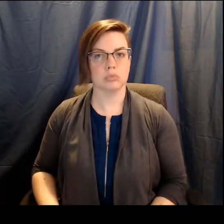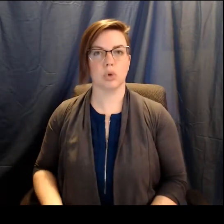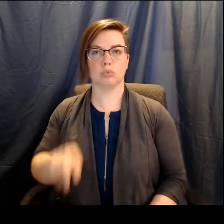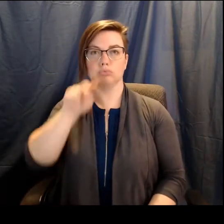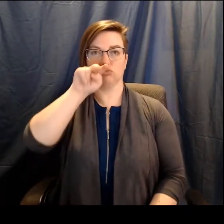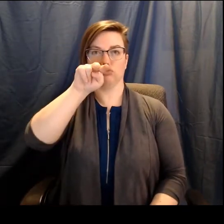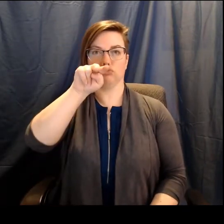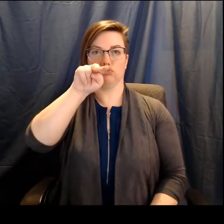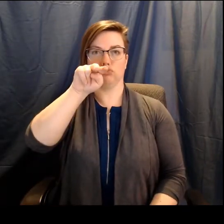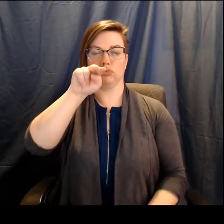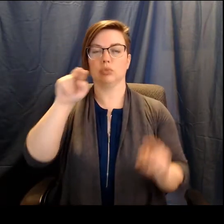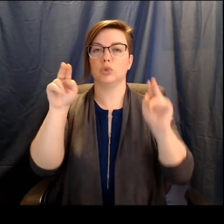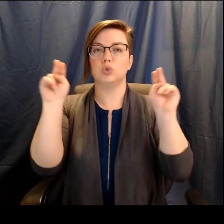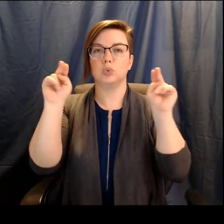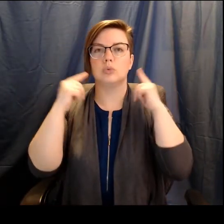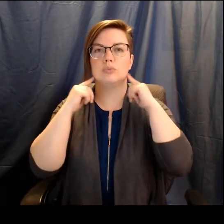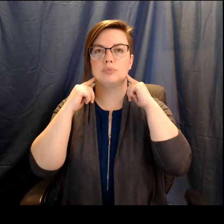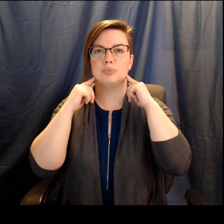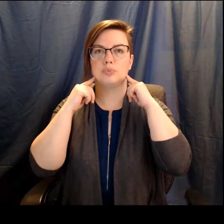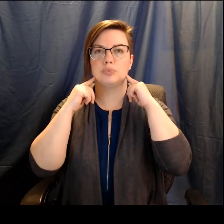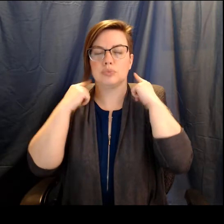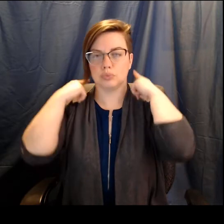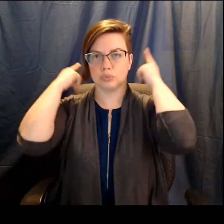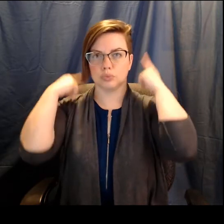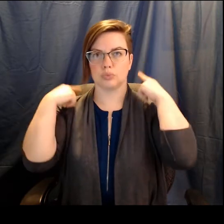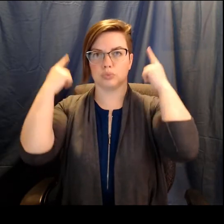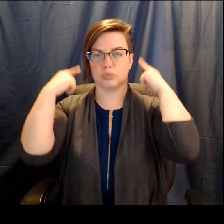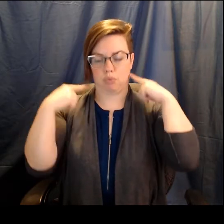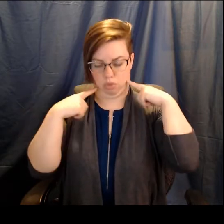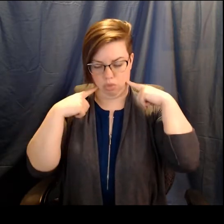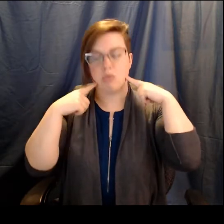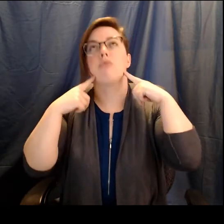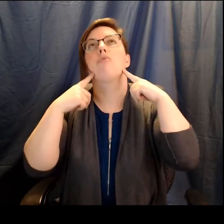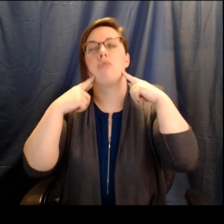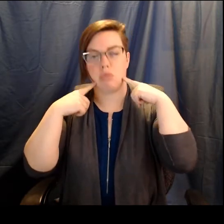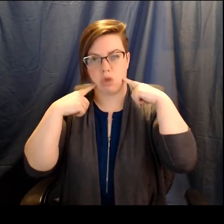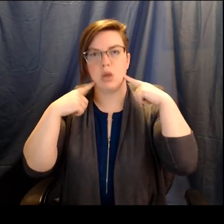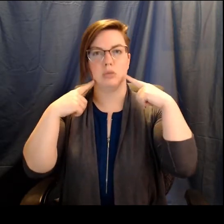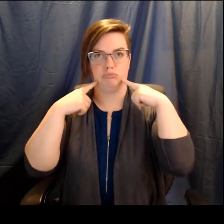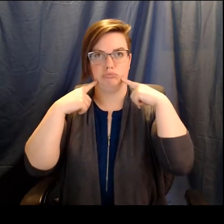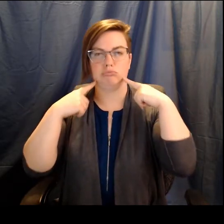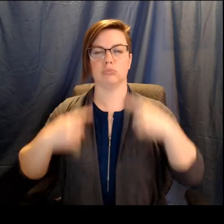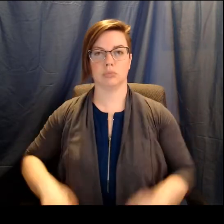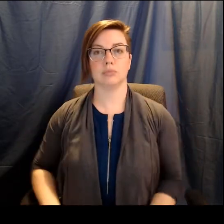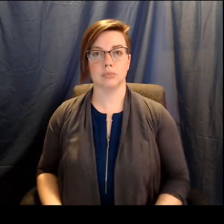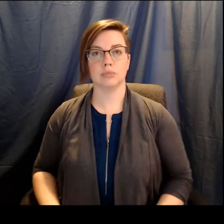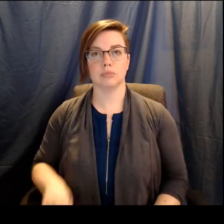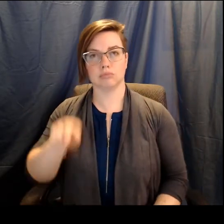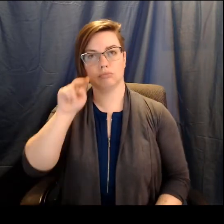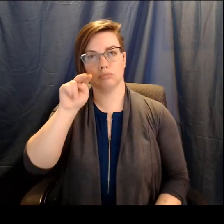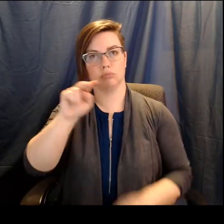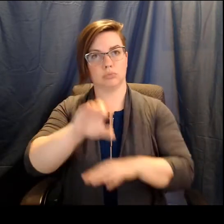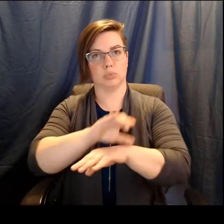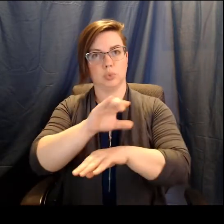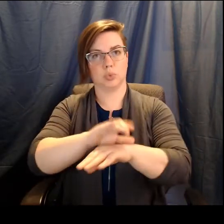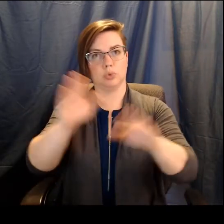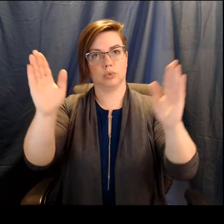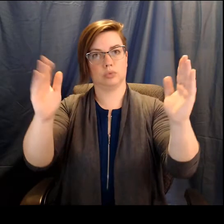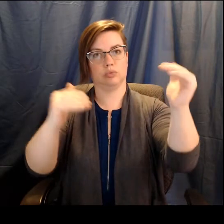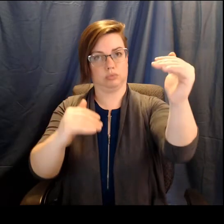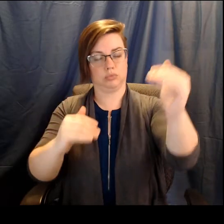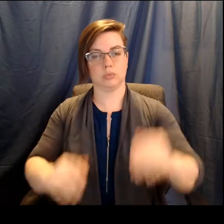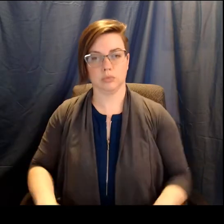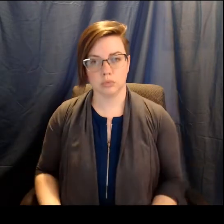in a neutral position rather than looking down at the computer screen. Third thing that we can see here is there's a keyboard